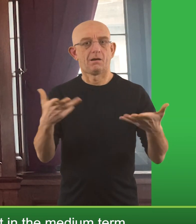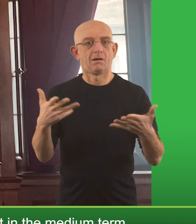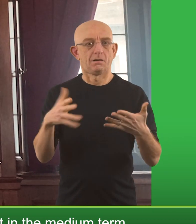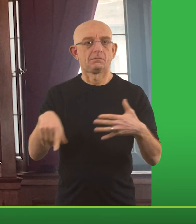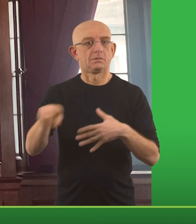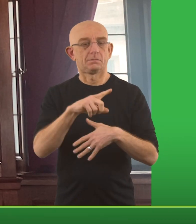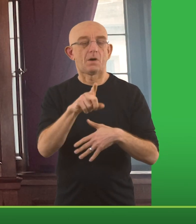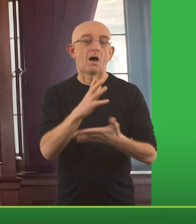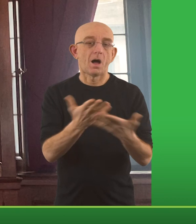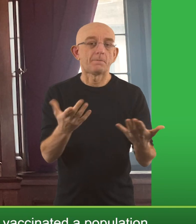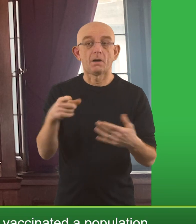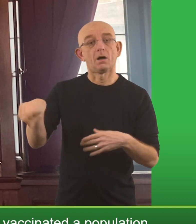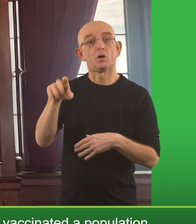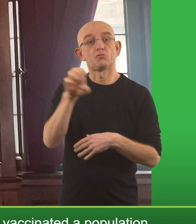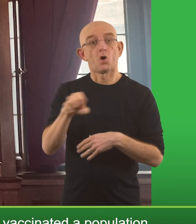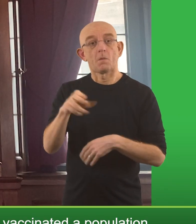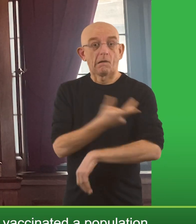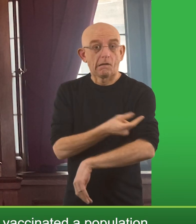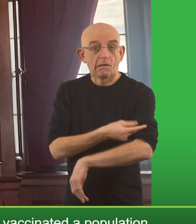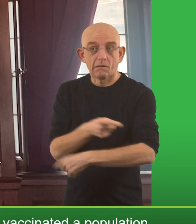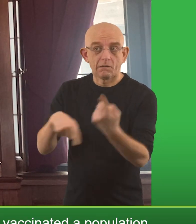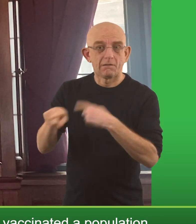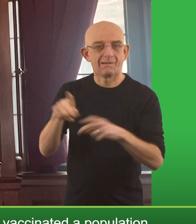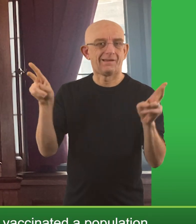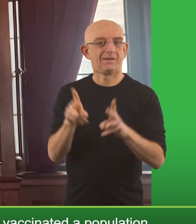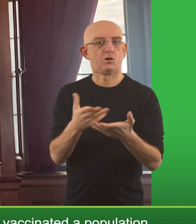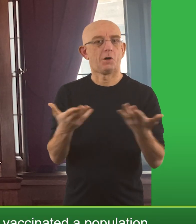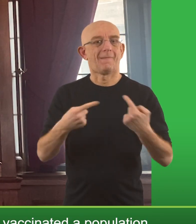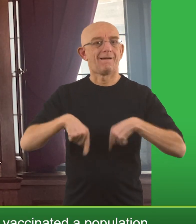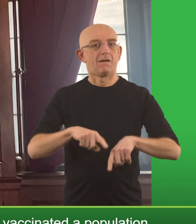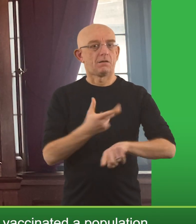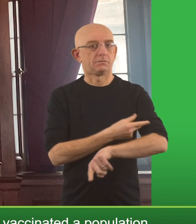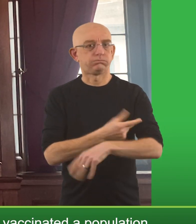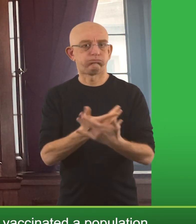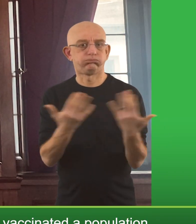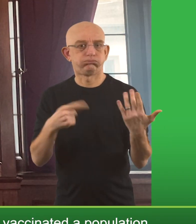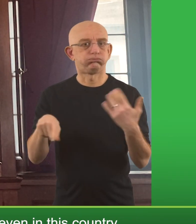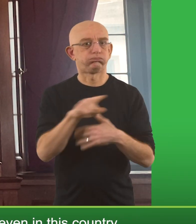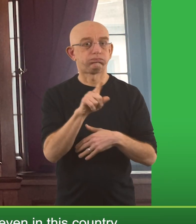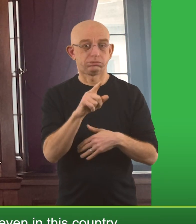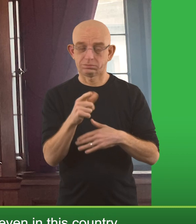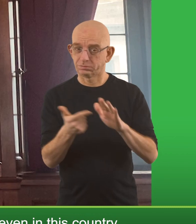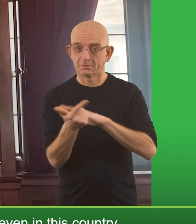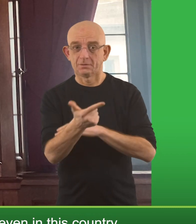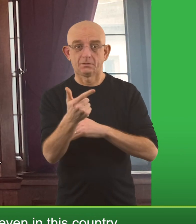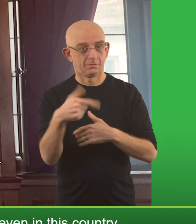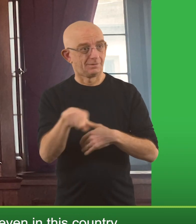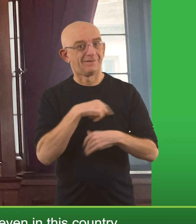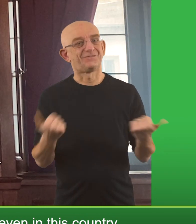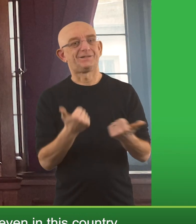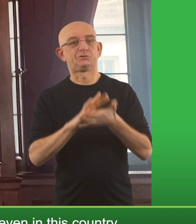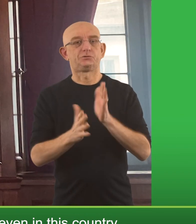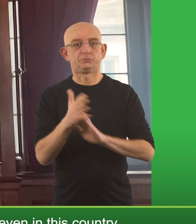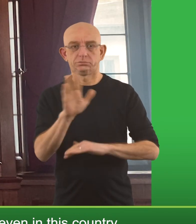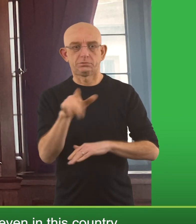up in Europe. It's fair to say that Europe aren't as well vaccinated a population as this country. And there still is a